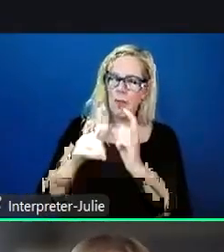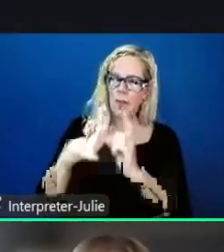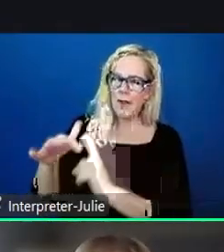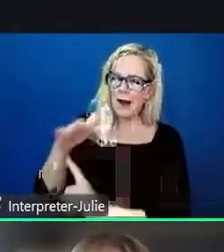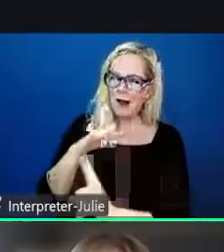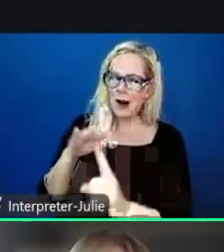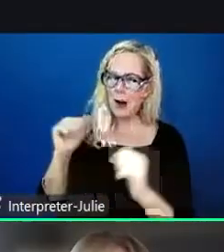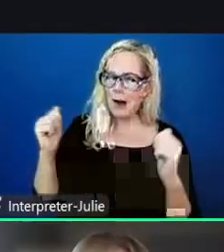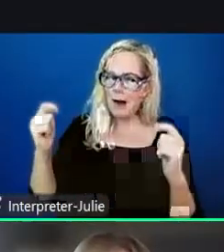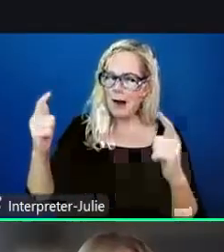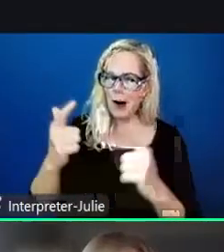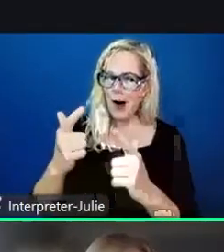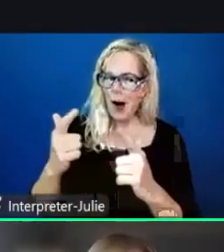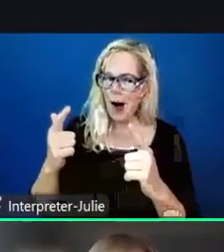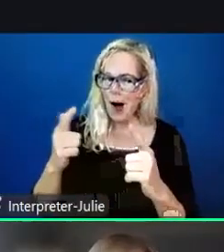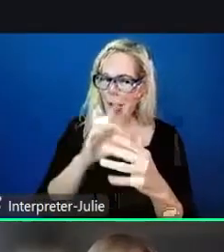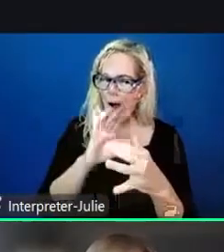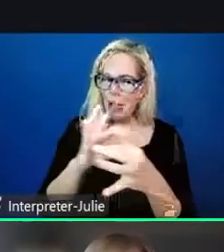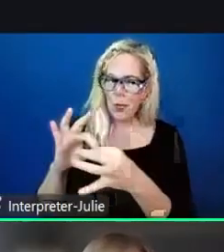who are touched by Ohio Health.